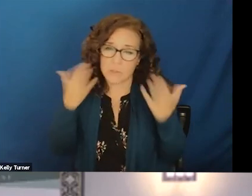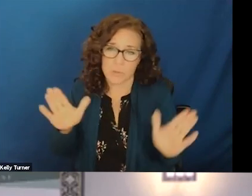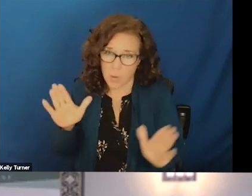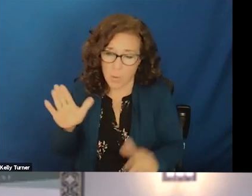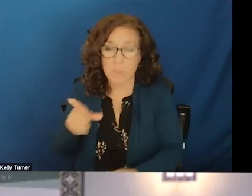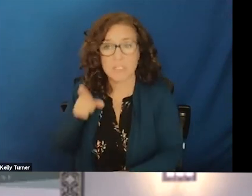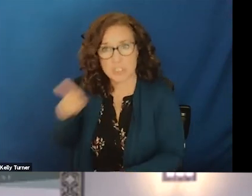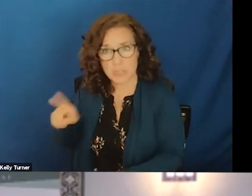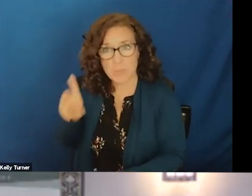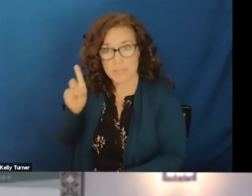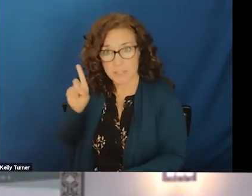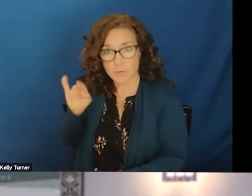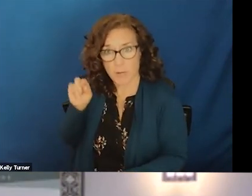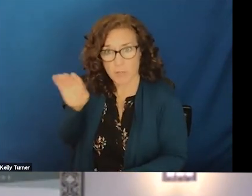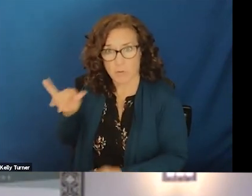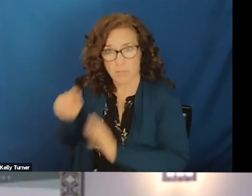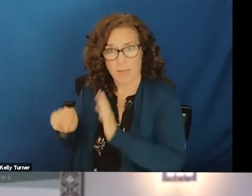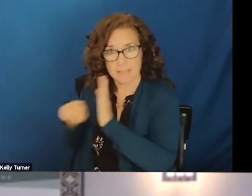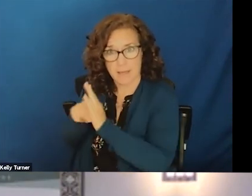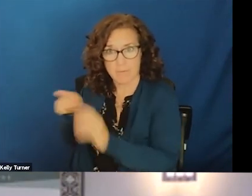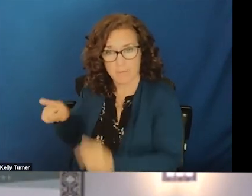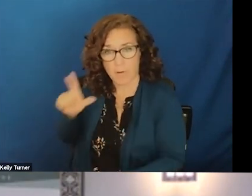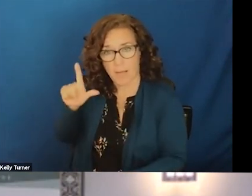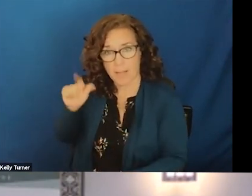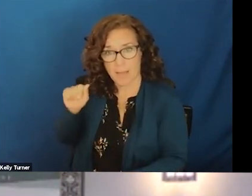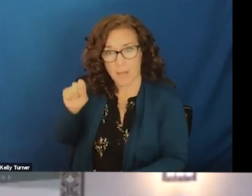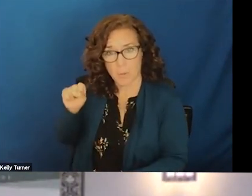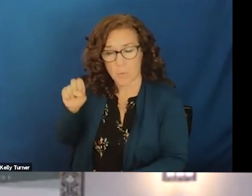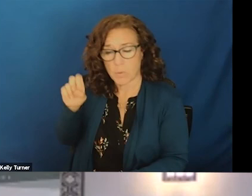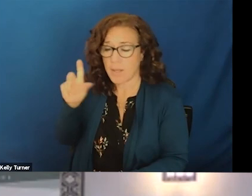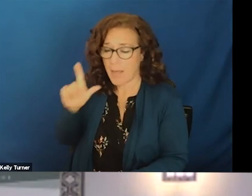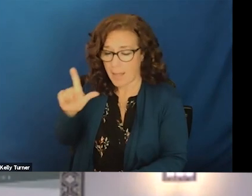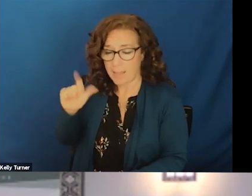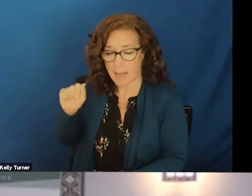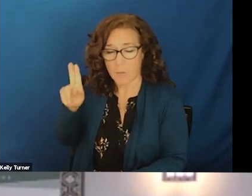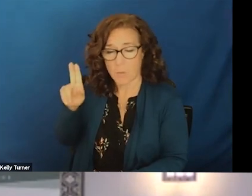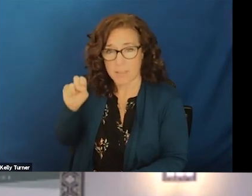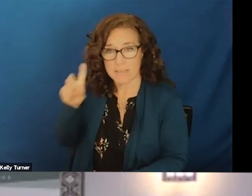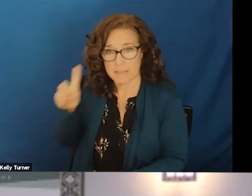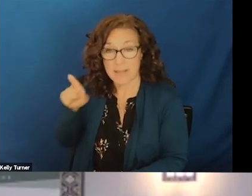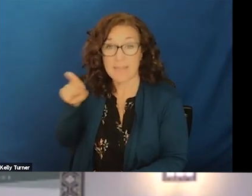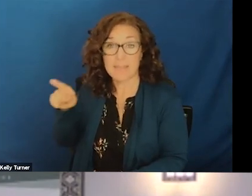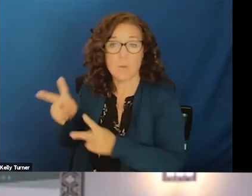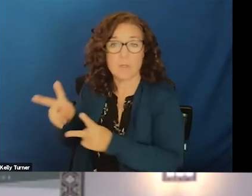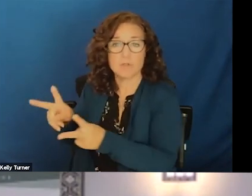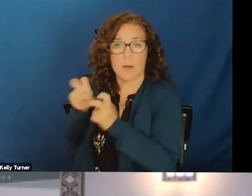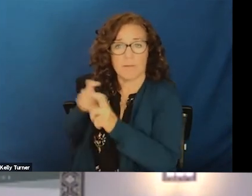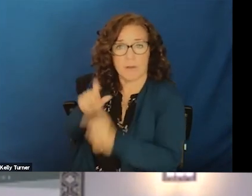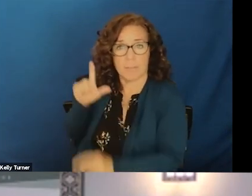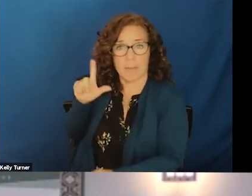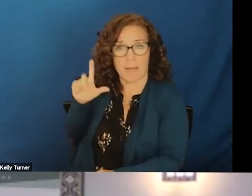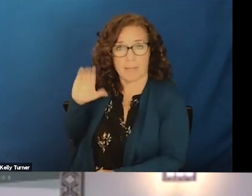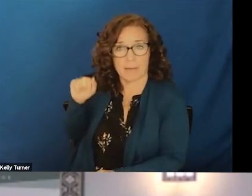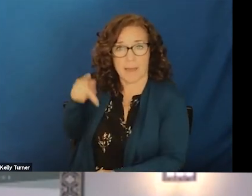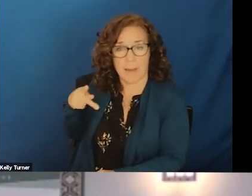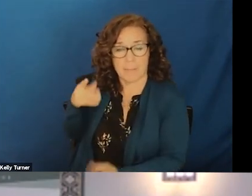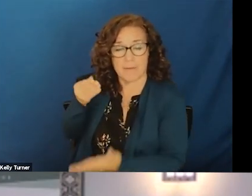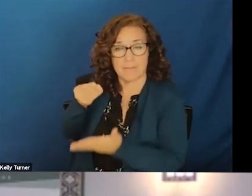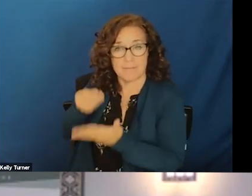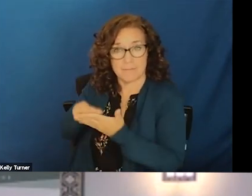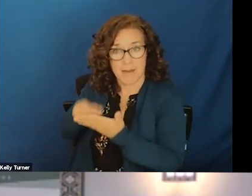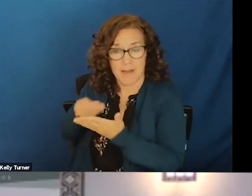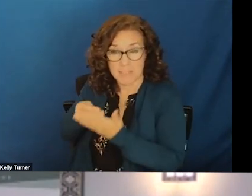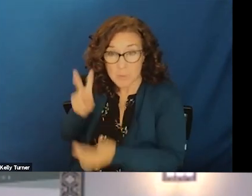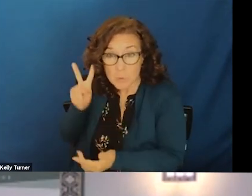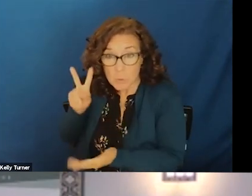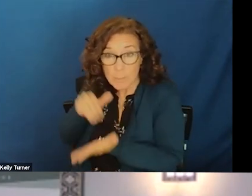LA Unified during that time. They were drawing out of LCAP funds. That was a $2 billion fiasco. I encourage